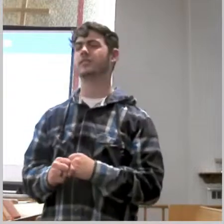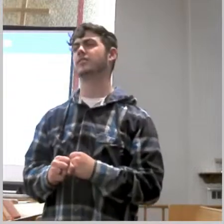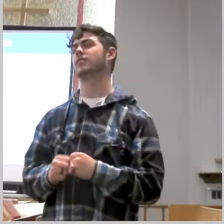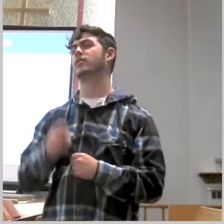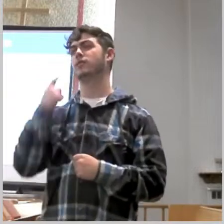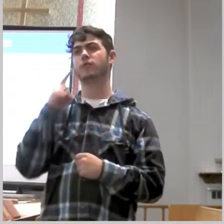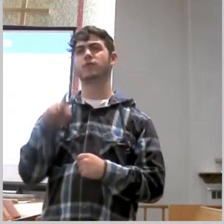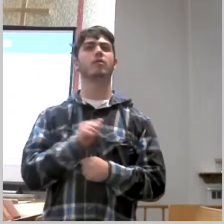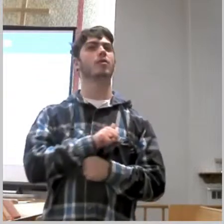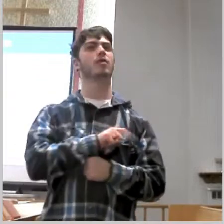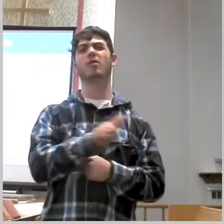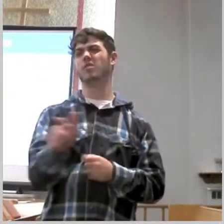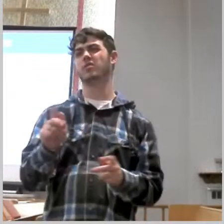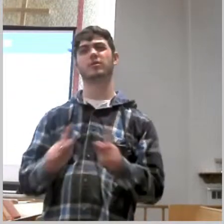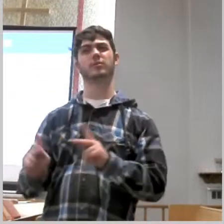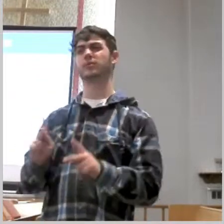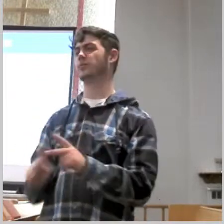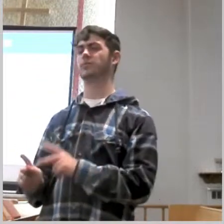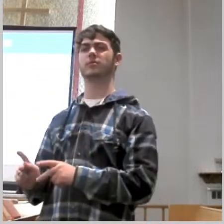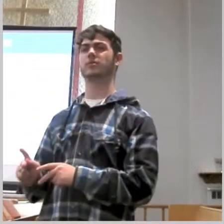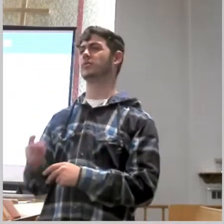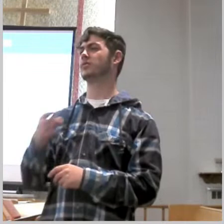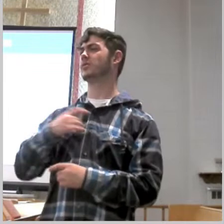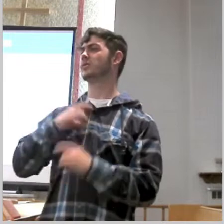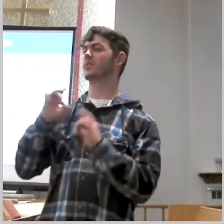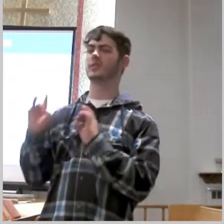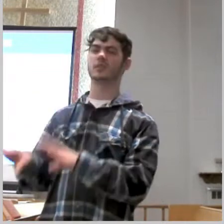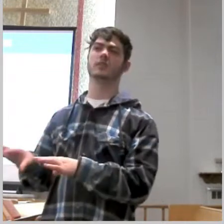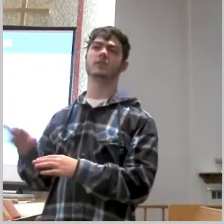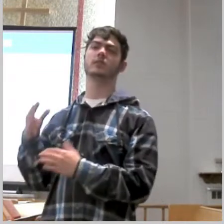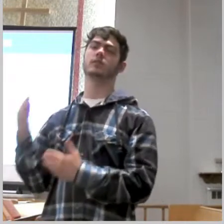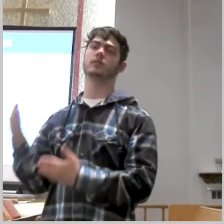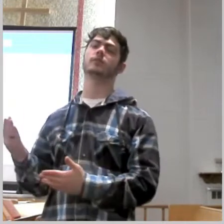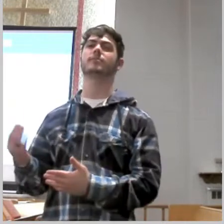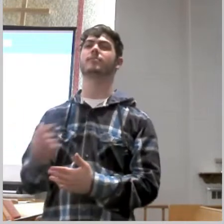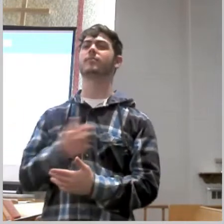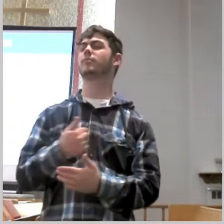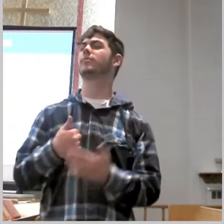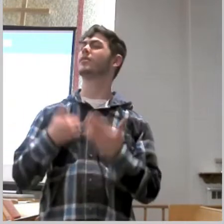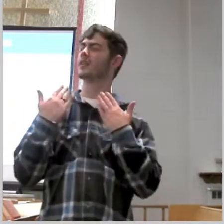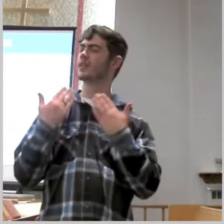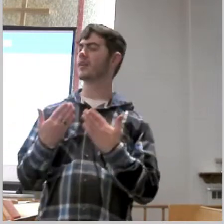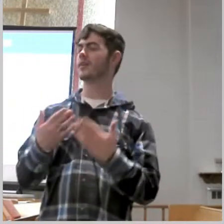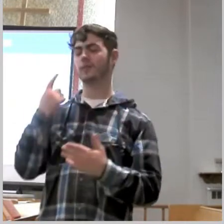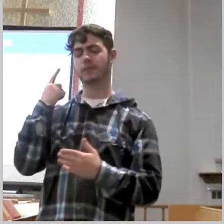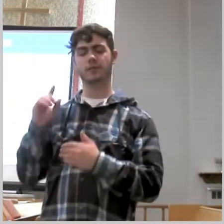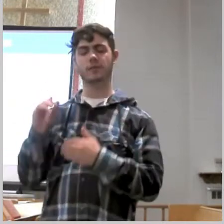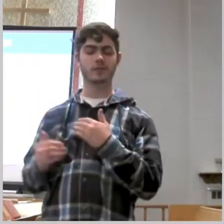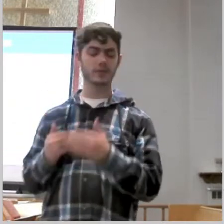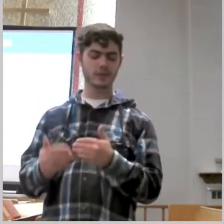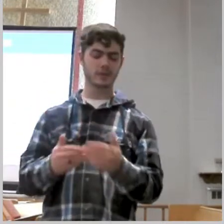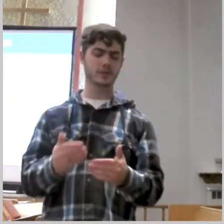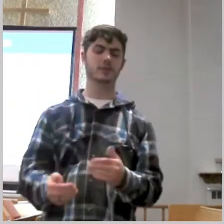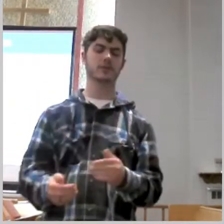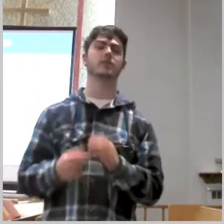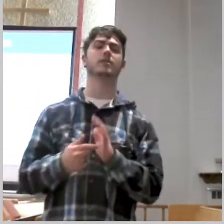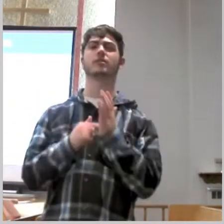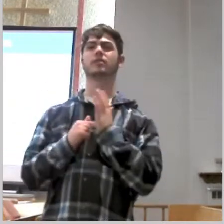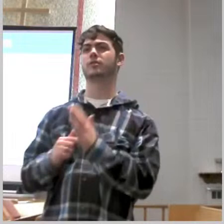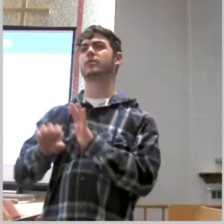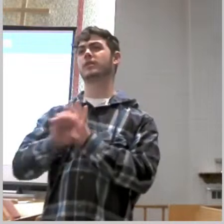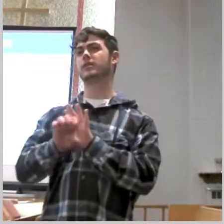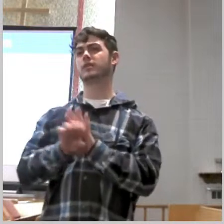him, that didn't seek him, Father. We thank you for that generosity. We thank you for all the examples of generosity